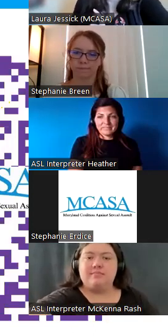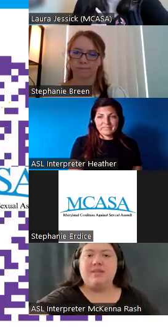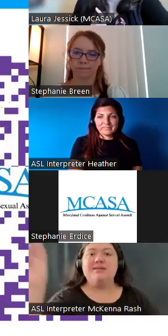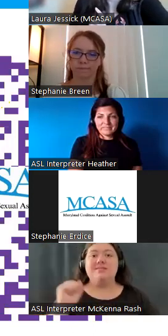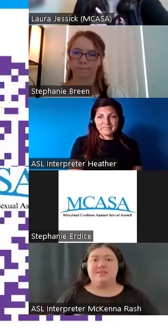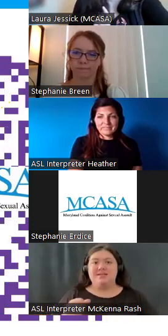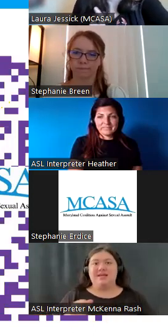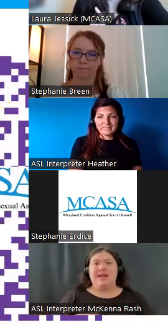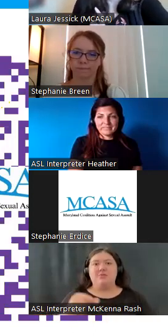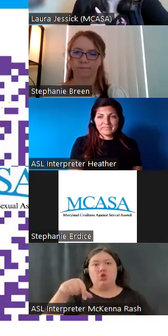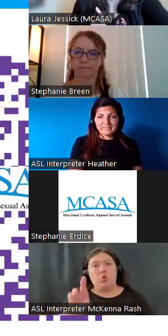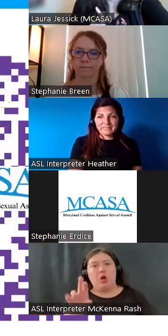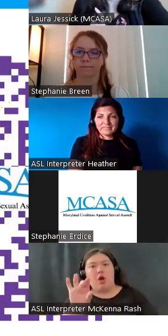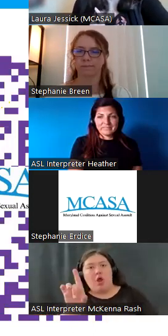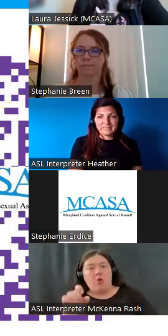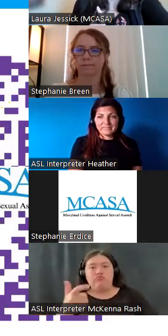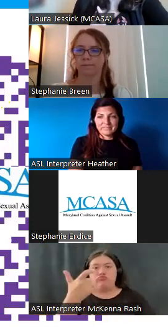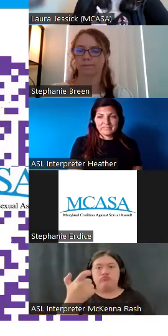if you're interested in seeing where